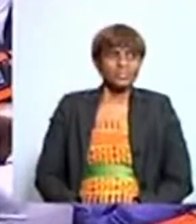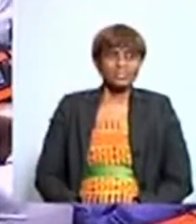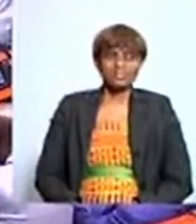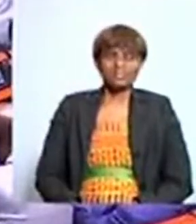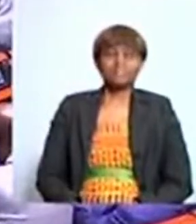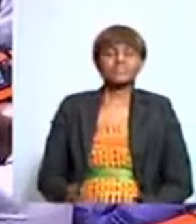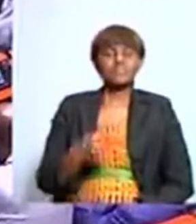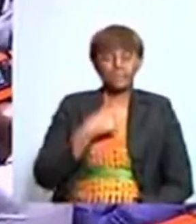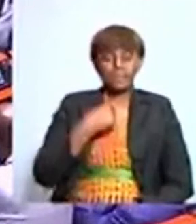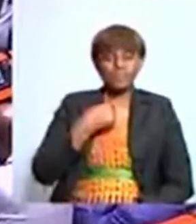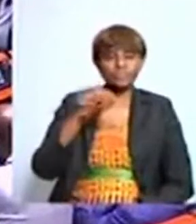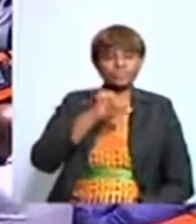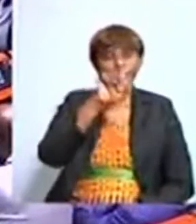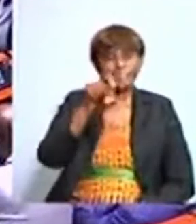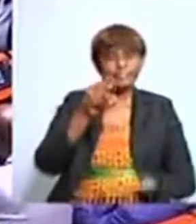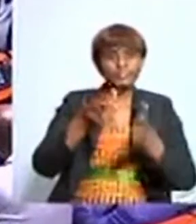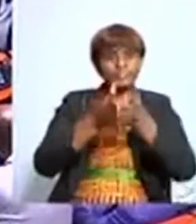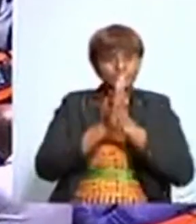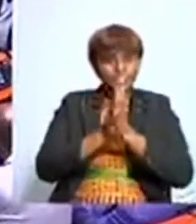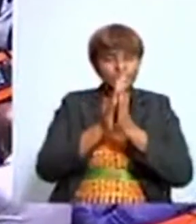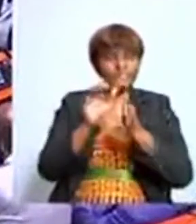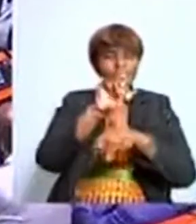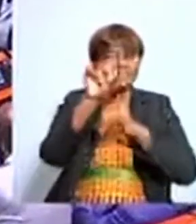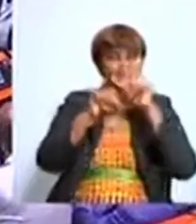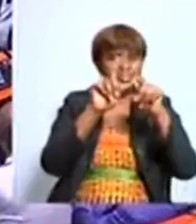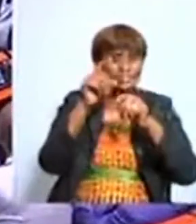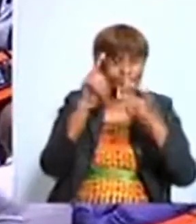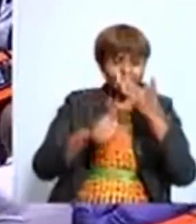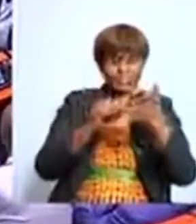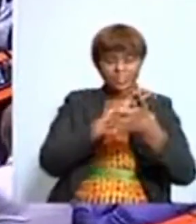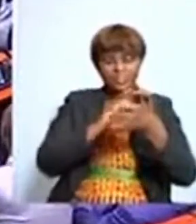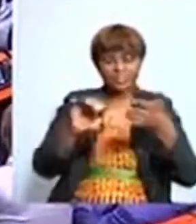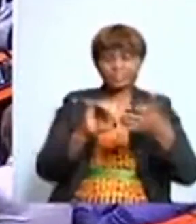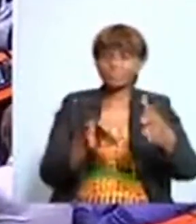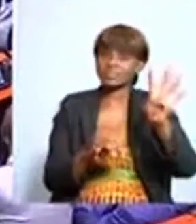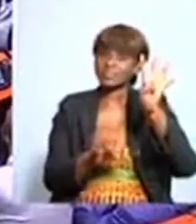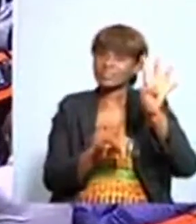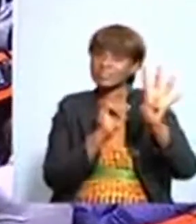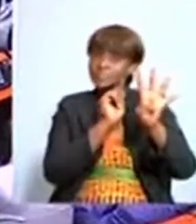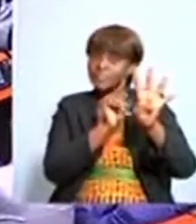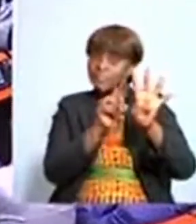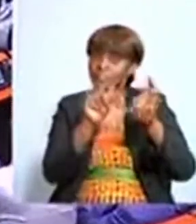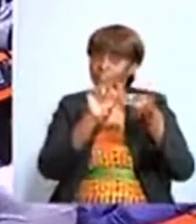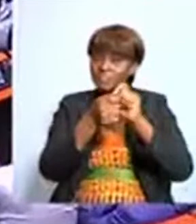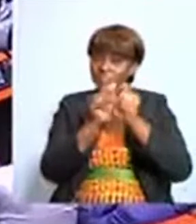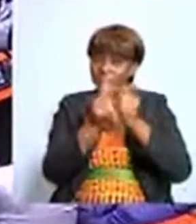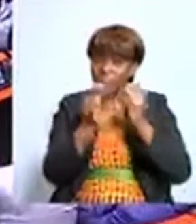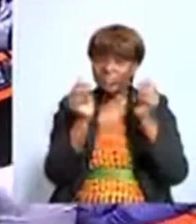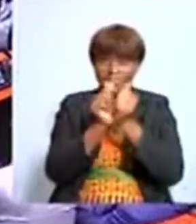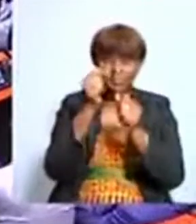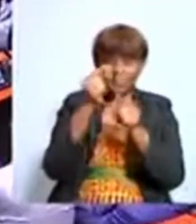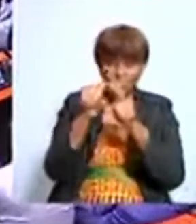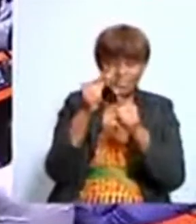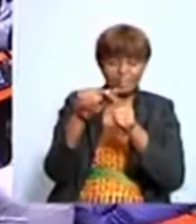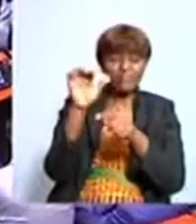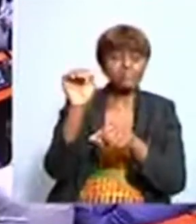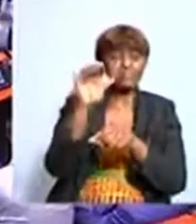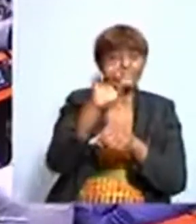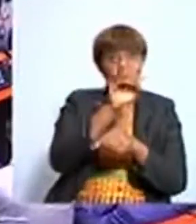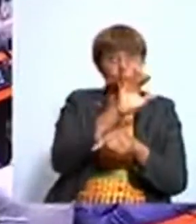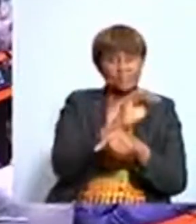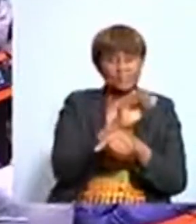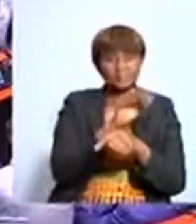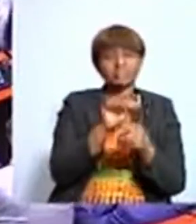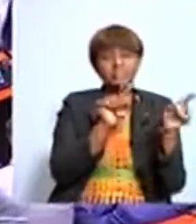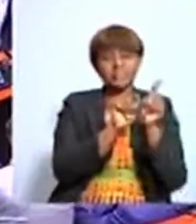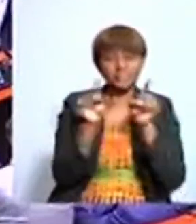I put the question. The question is that clause 4 be amended with words as circulated.